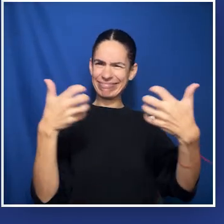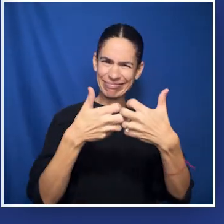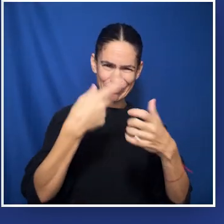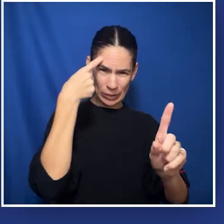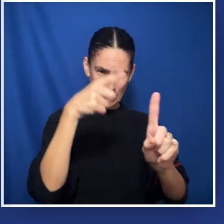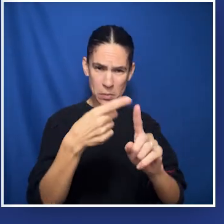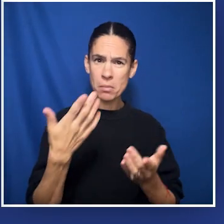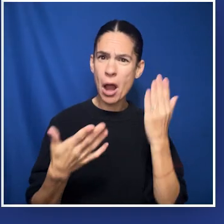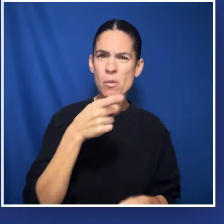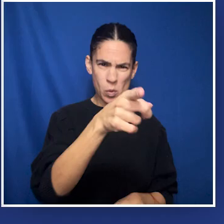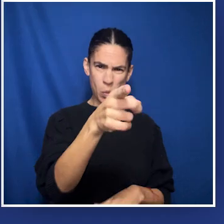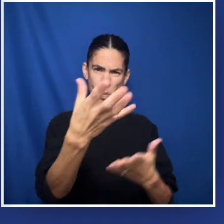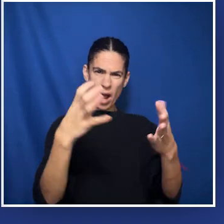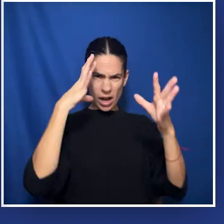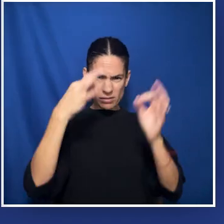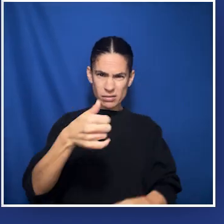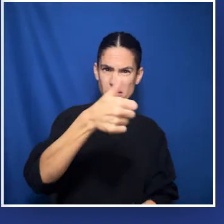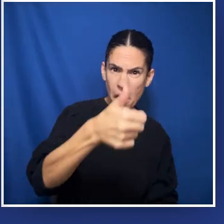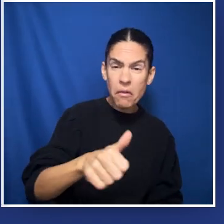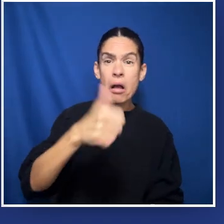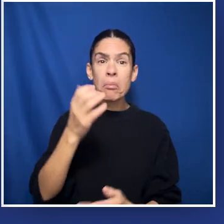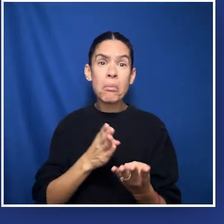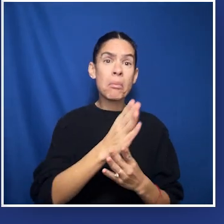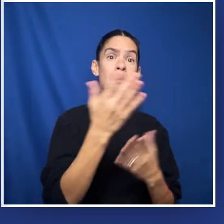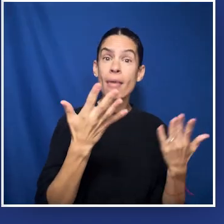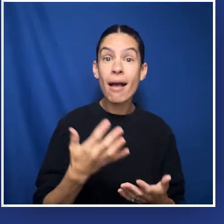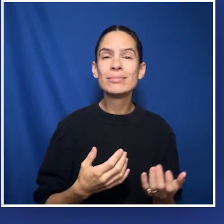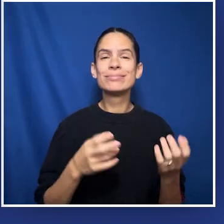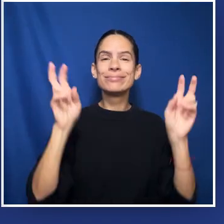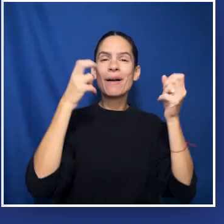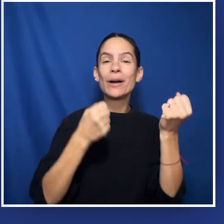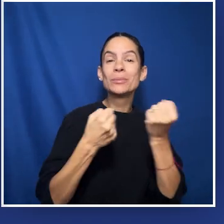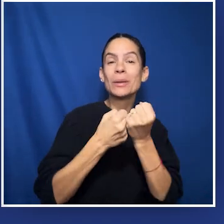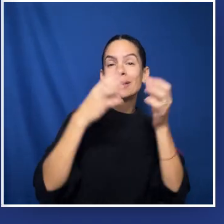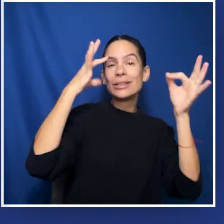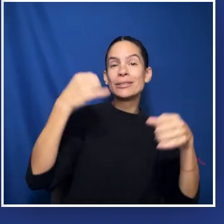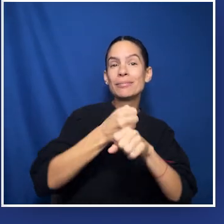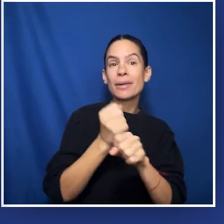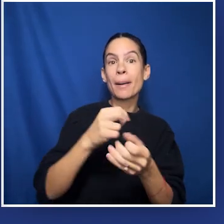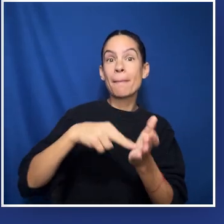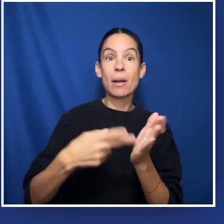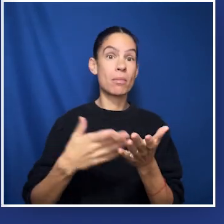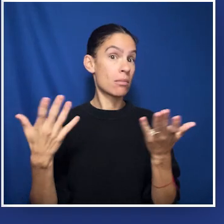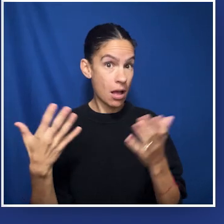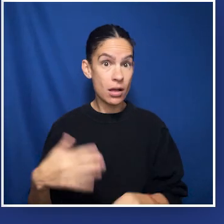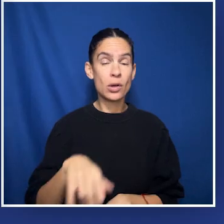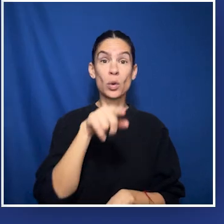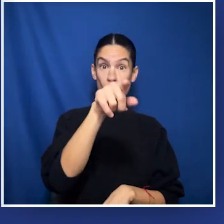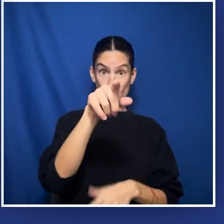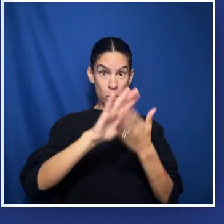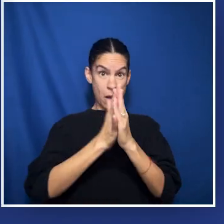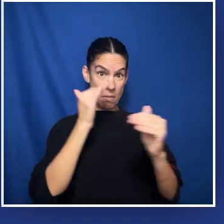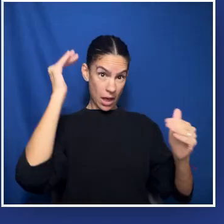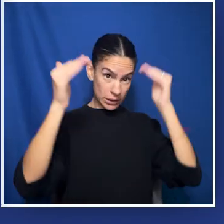you. If you want to be able to make your own decisions, another option is supported decision making. This means that when you become an